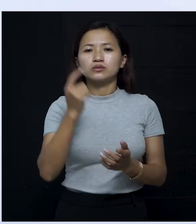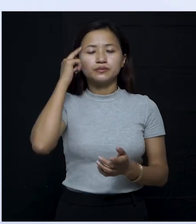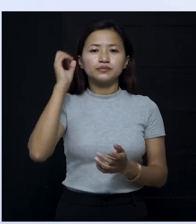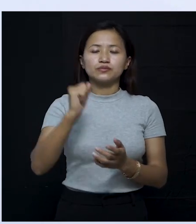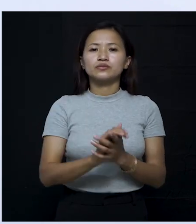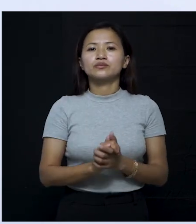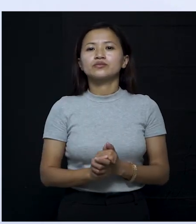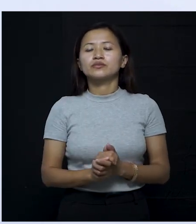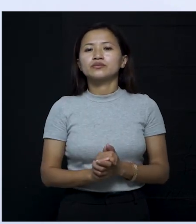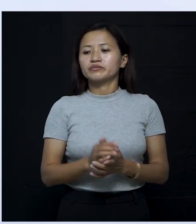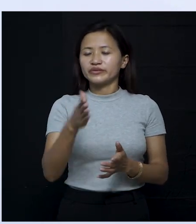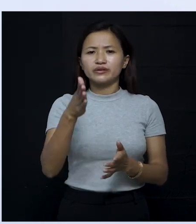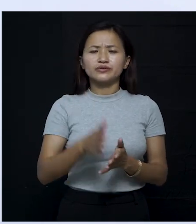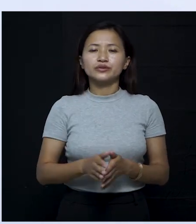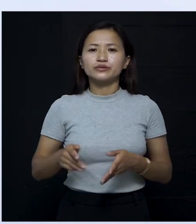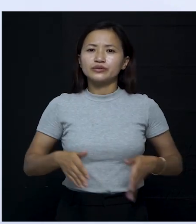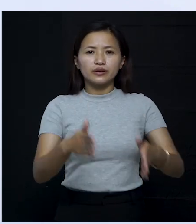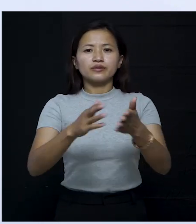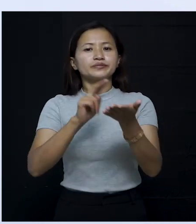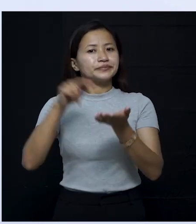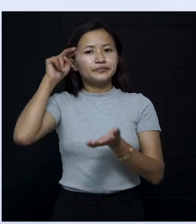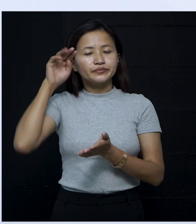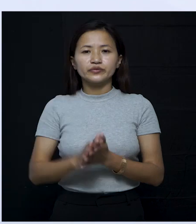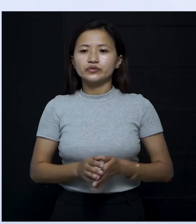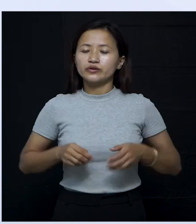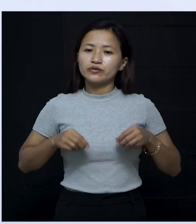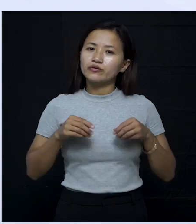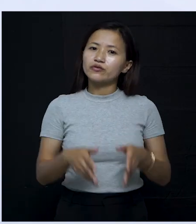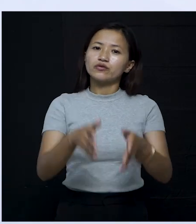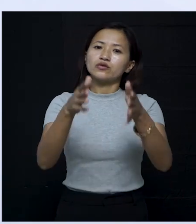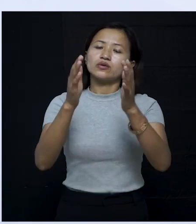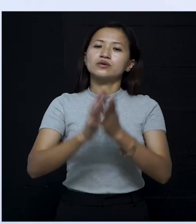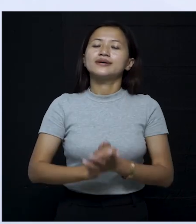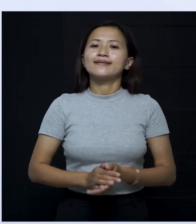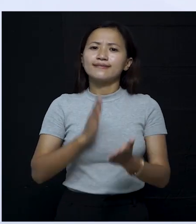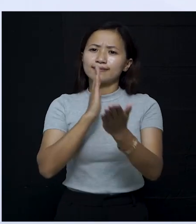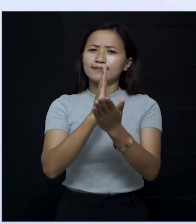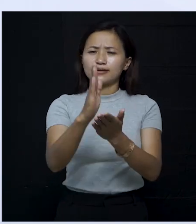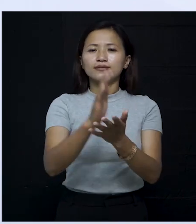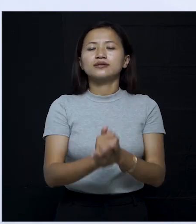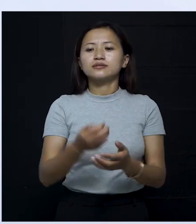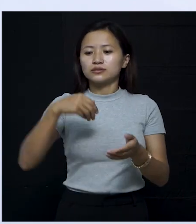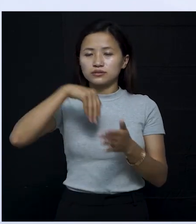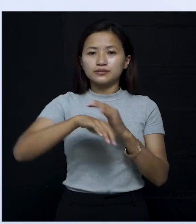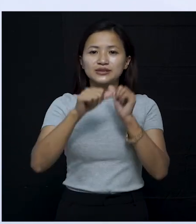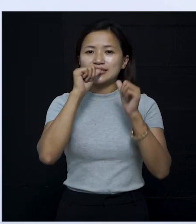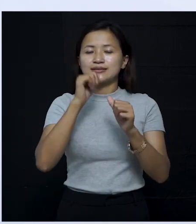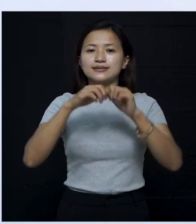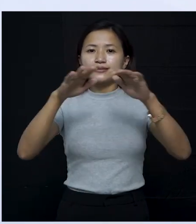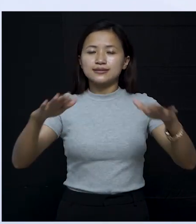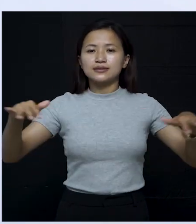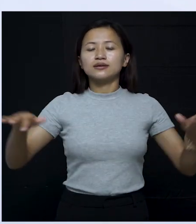is, the first thing is, none of the river of Nagaland, they don't flow directly into the sea, okay? All the rivers, they